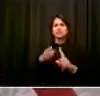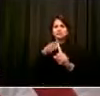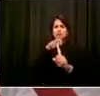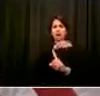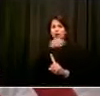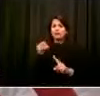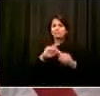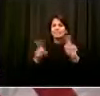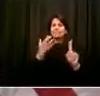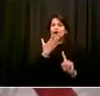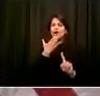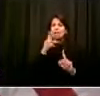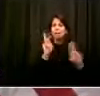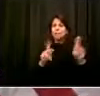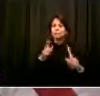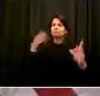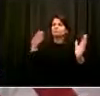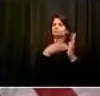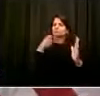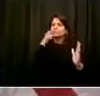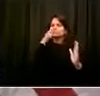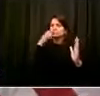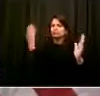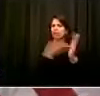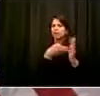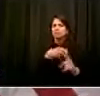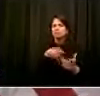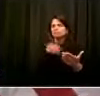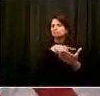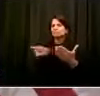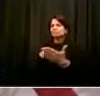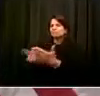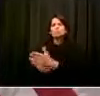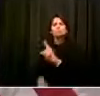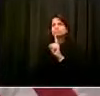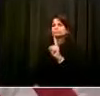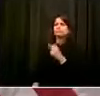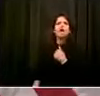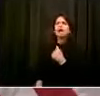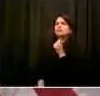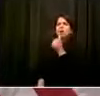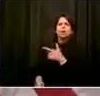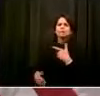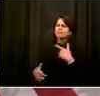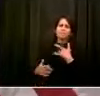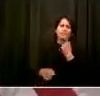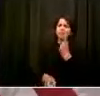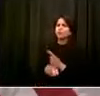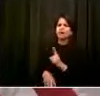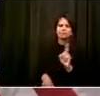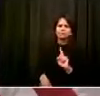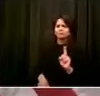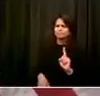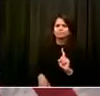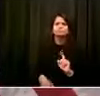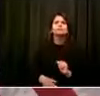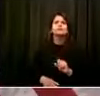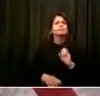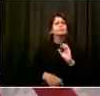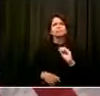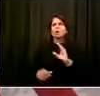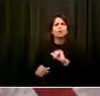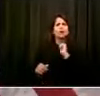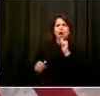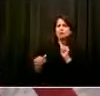strongly that it was a mistake. And I think it put our officers in a horrible situation as well, in a very unproductive situation on top of being one that